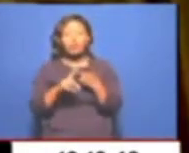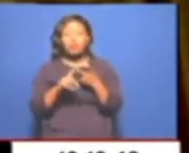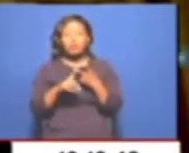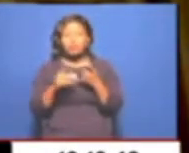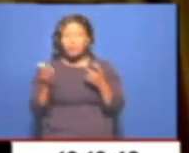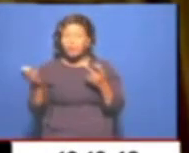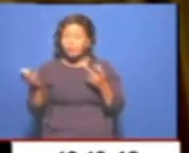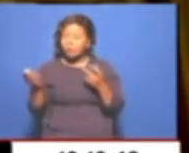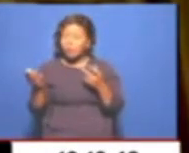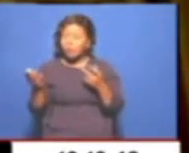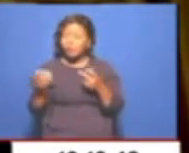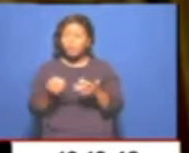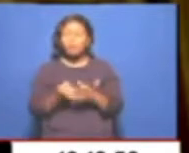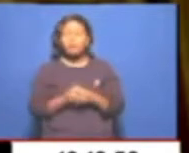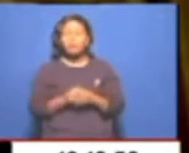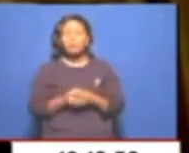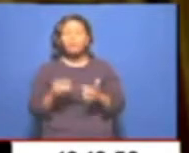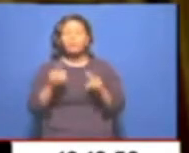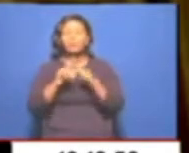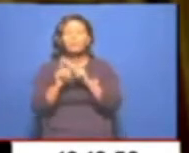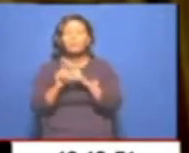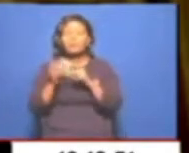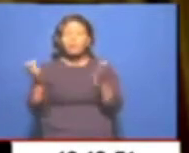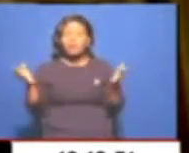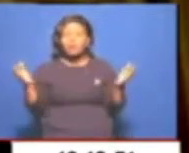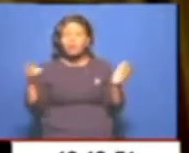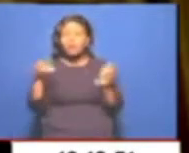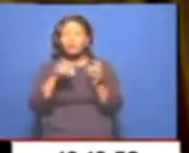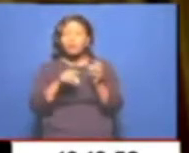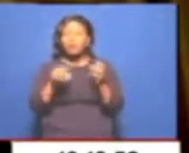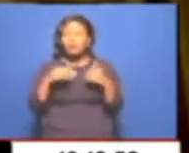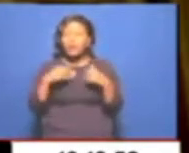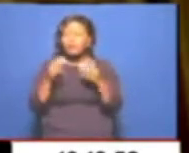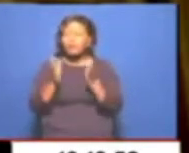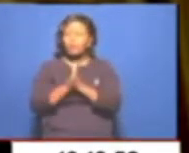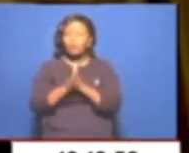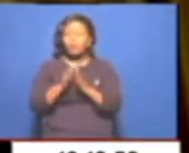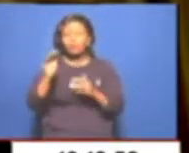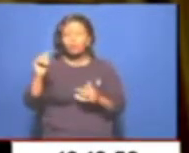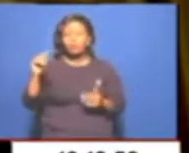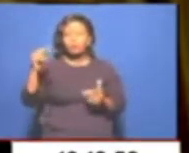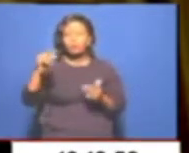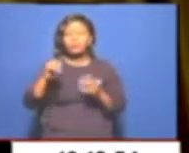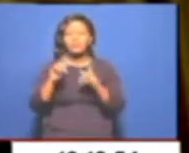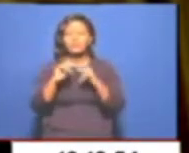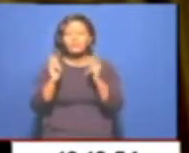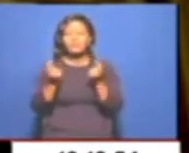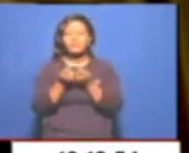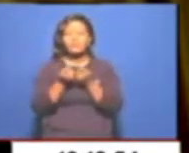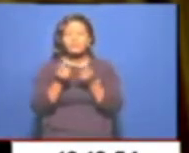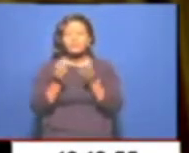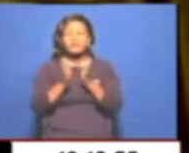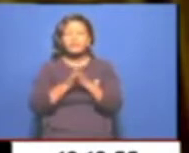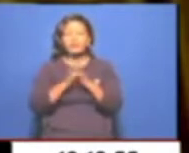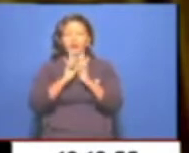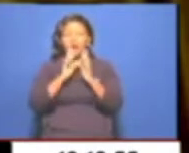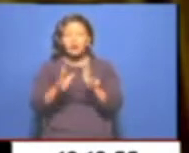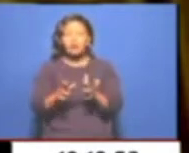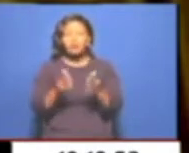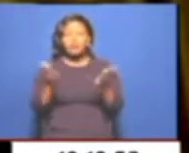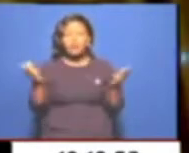But I think we need to reset something which was even mentioned by the AG's team and others who spoke in that particular regard, which